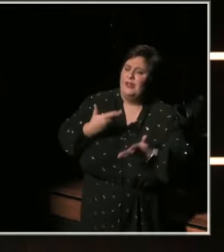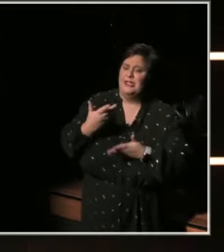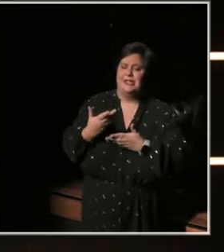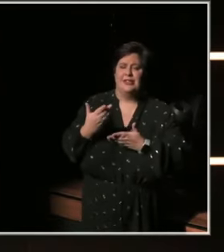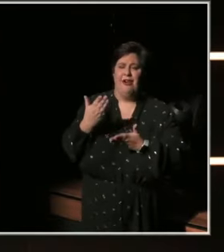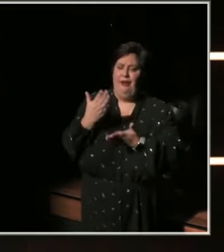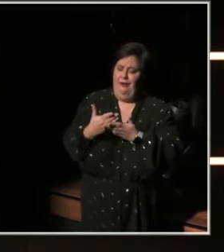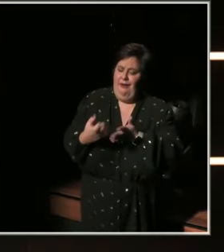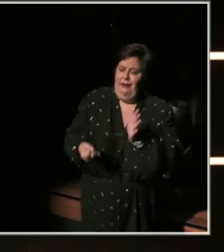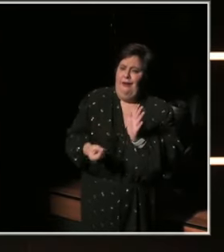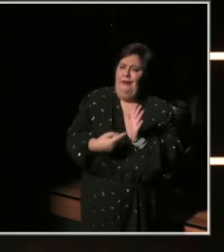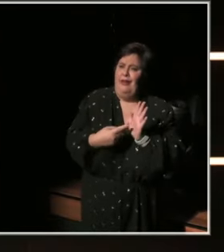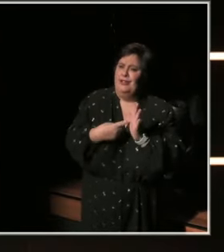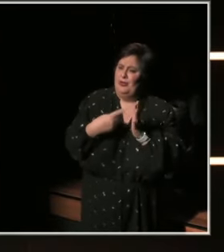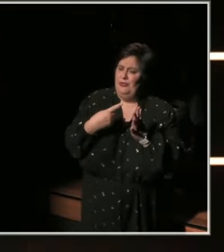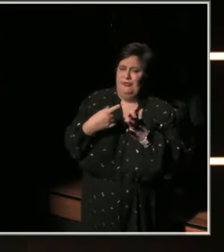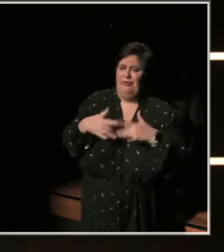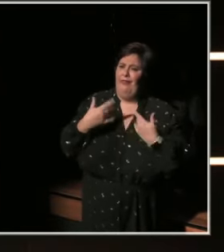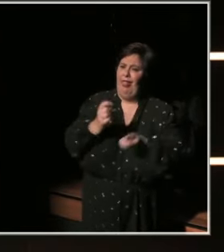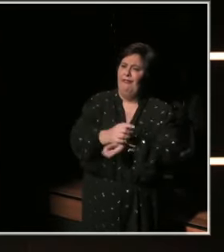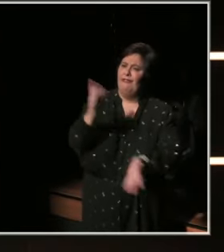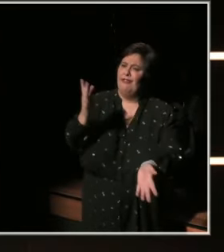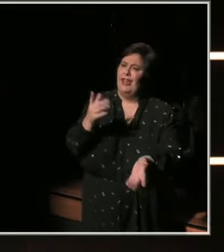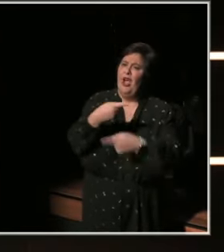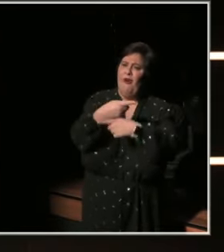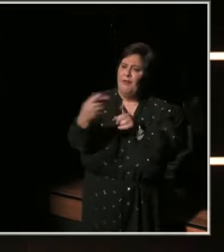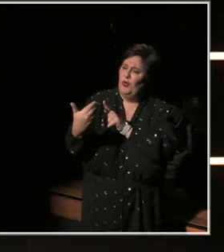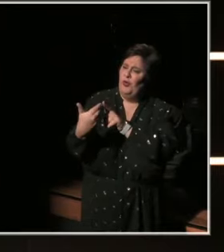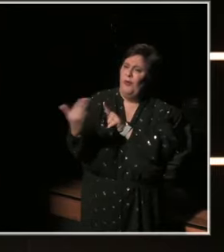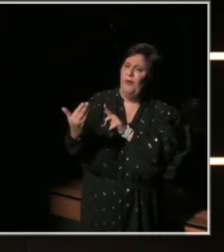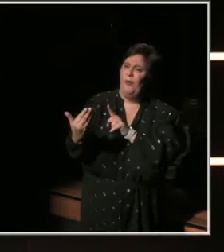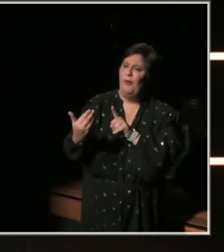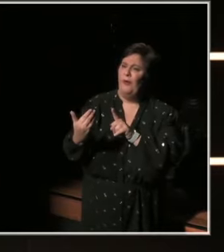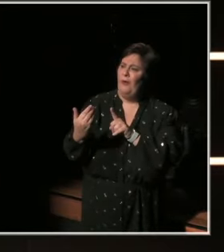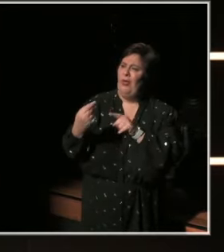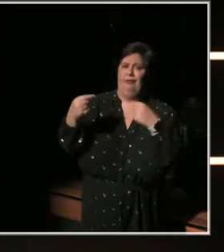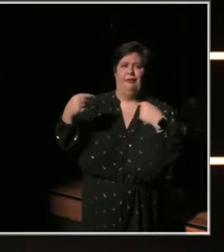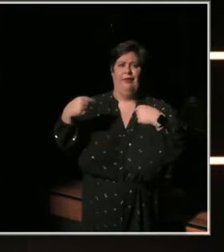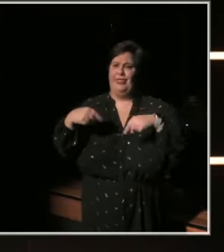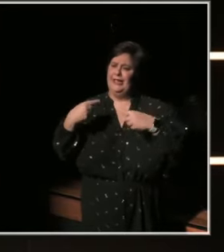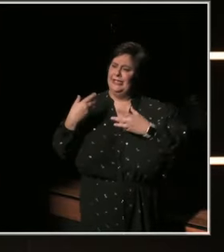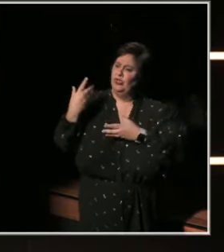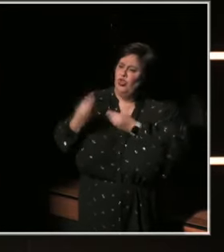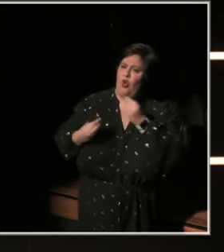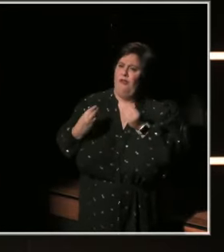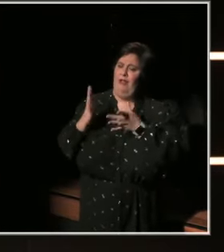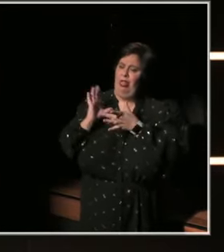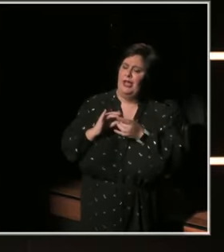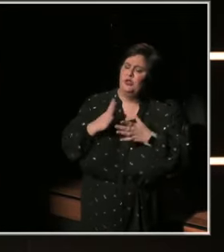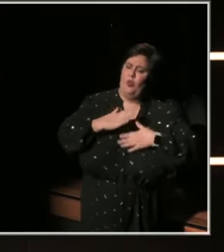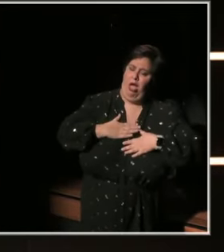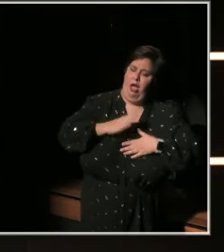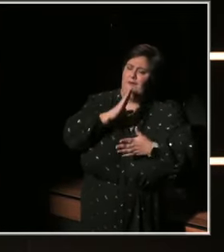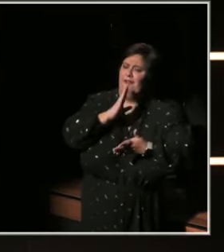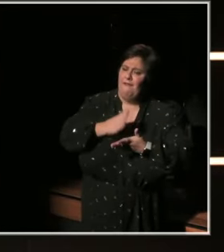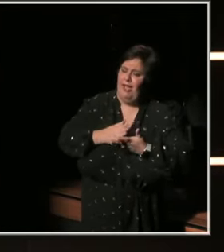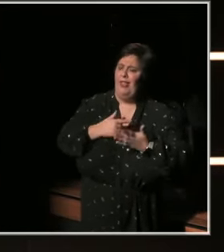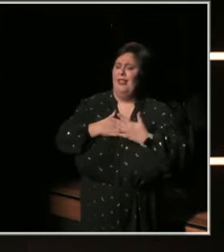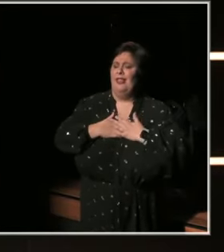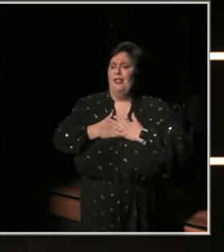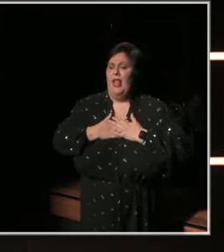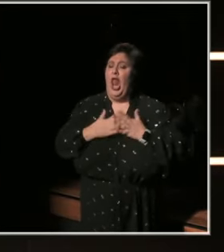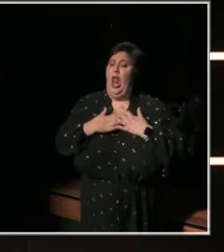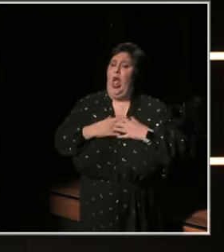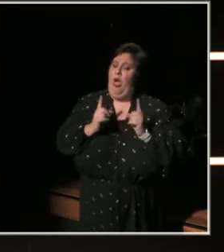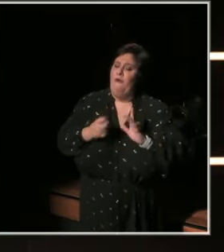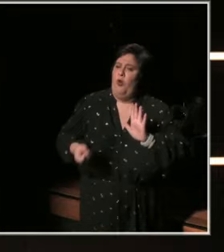Our stories are the key to our freedom. So for you all to recognize this story of love and faith that means so much. Love